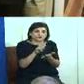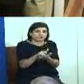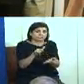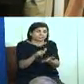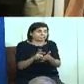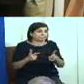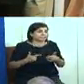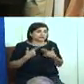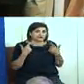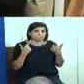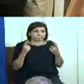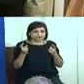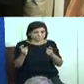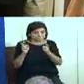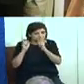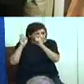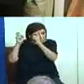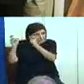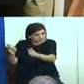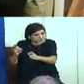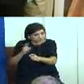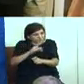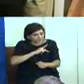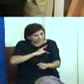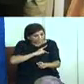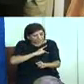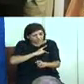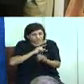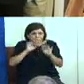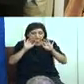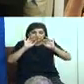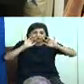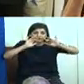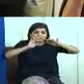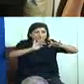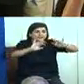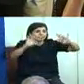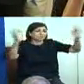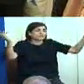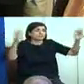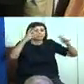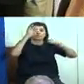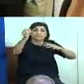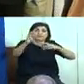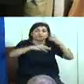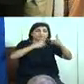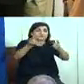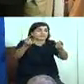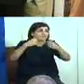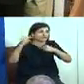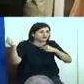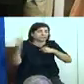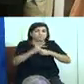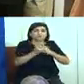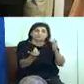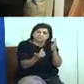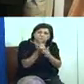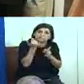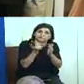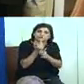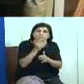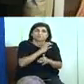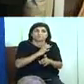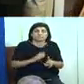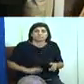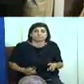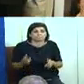light that you have given him may shine out to the world and come back renewed. In Christ's